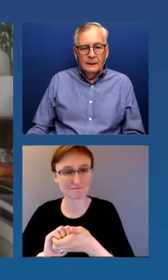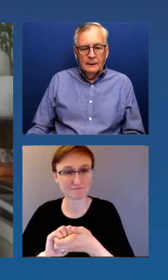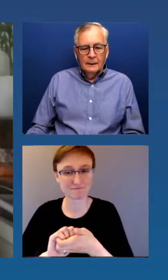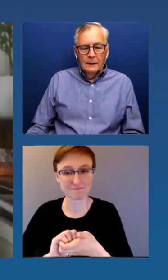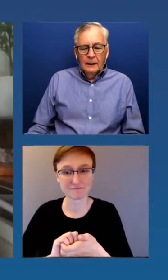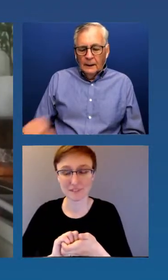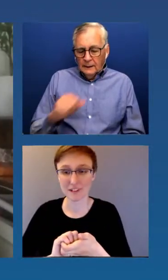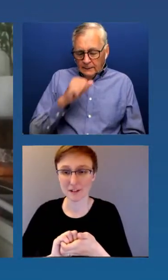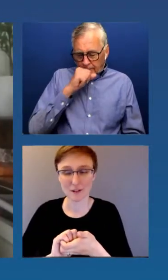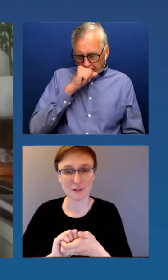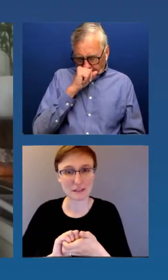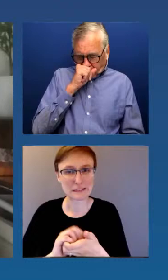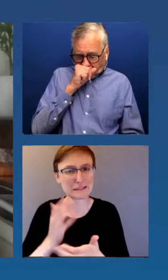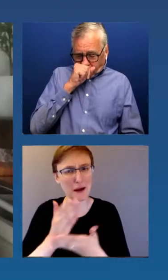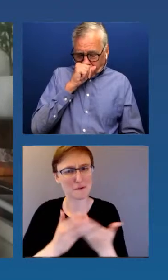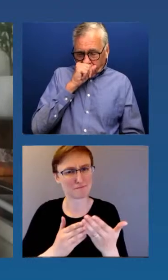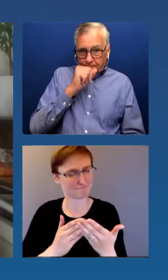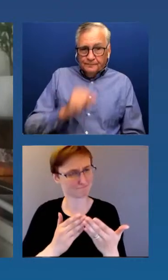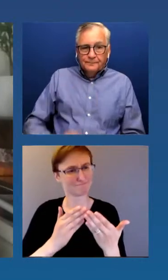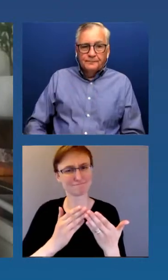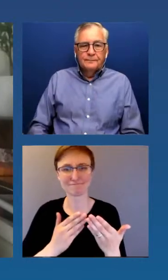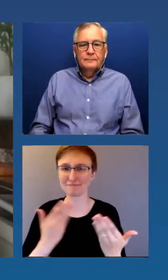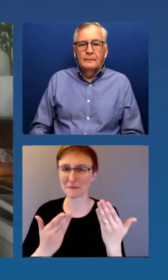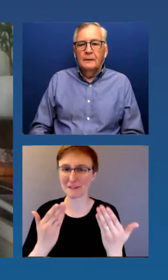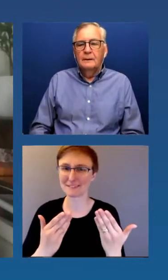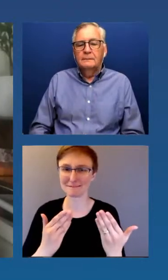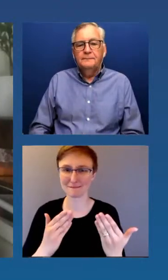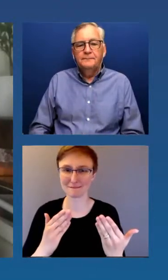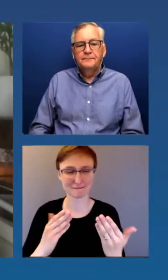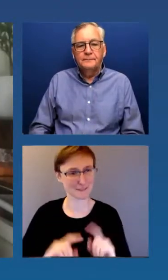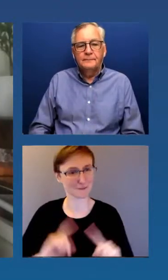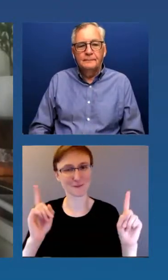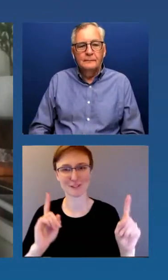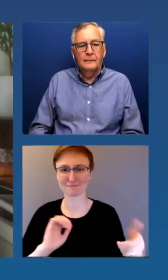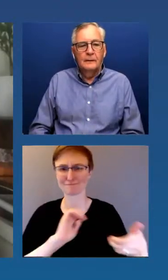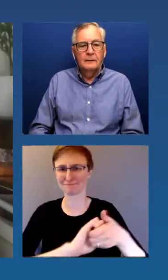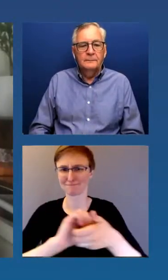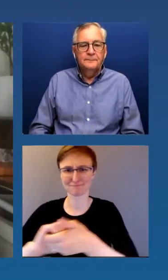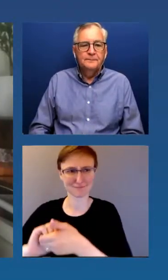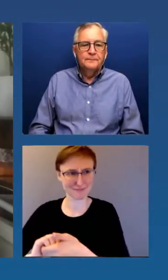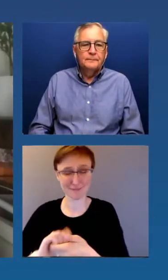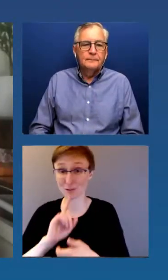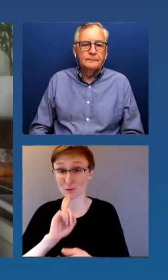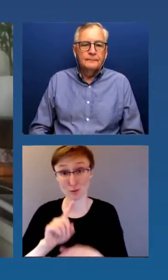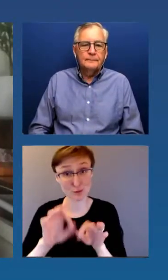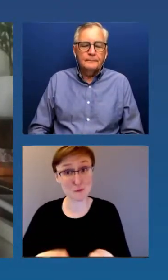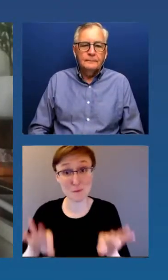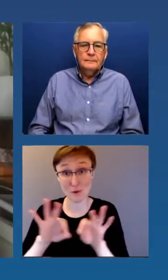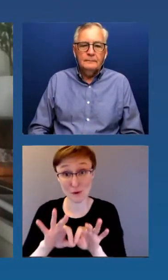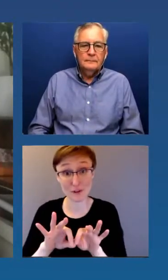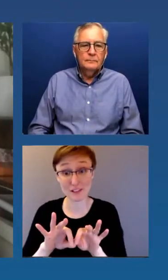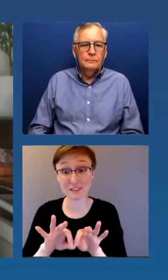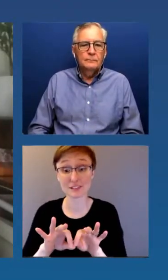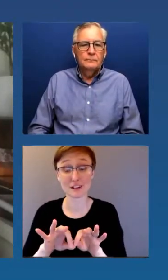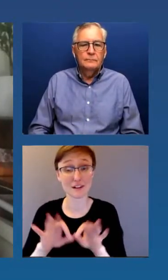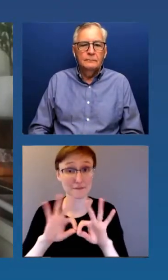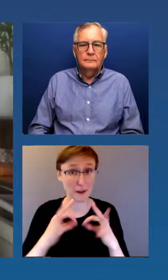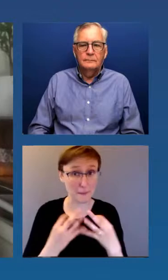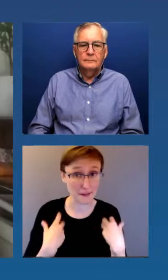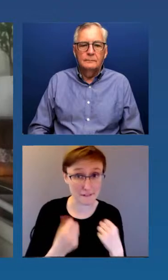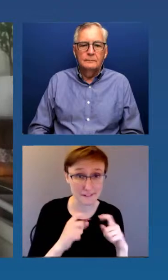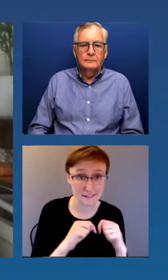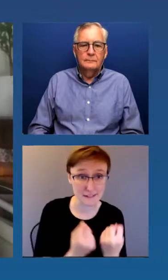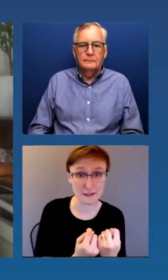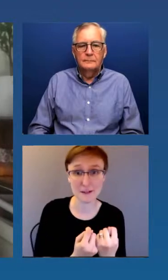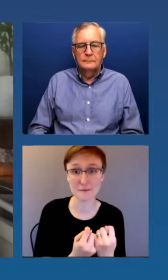highly enough about a coalition of settlement agencies coming together with Ottawa Public Health and family health teams, and